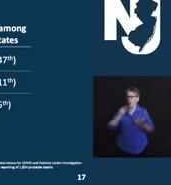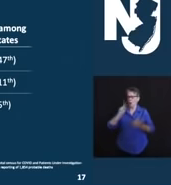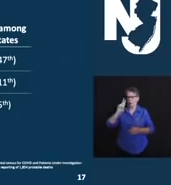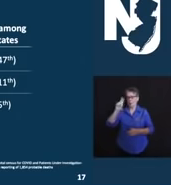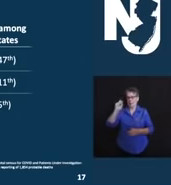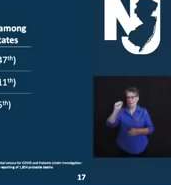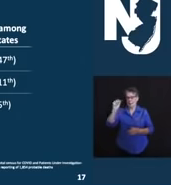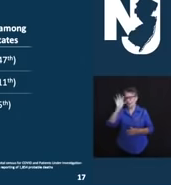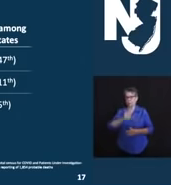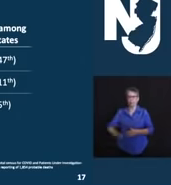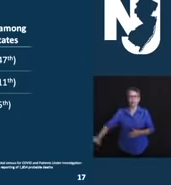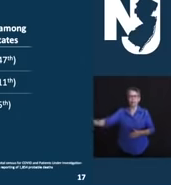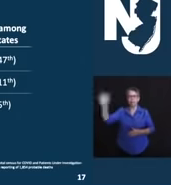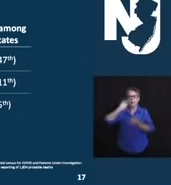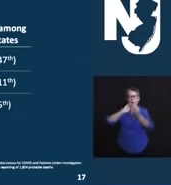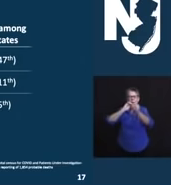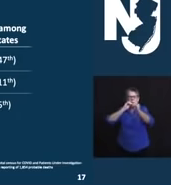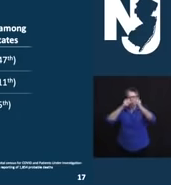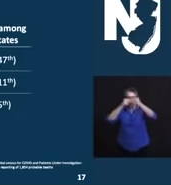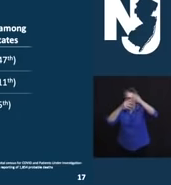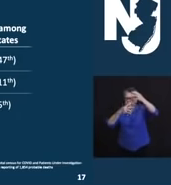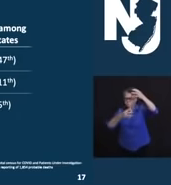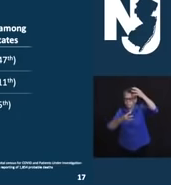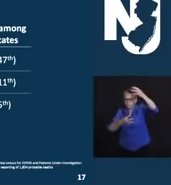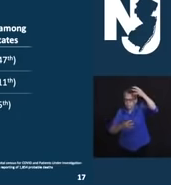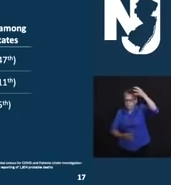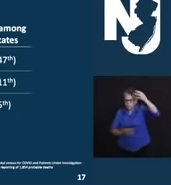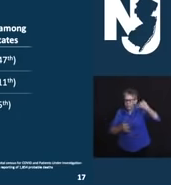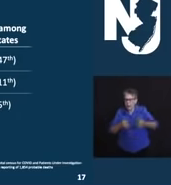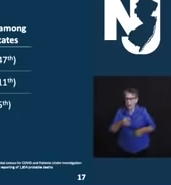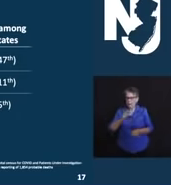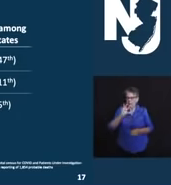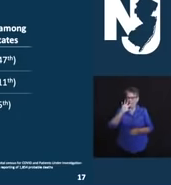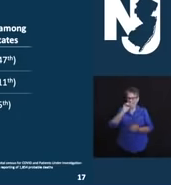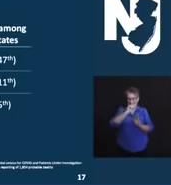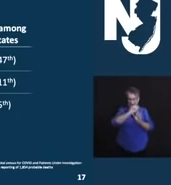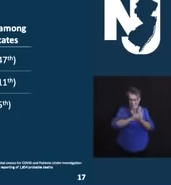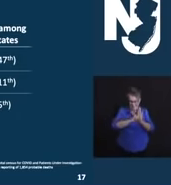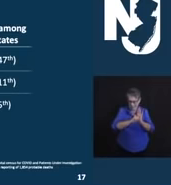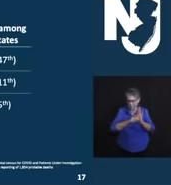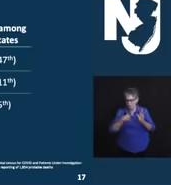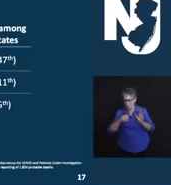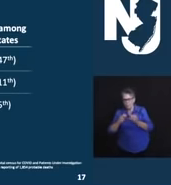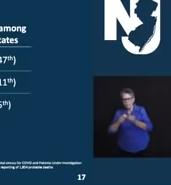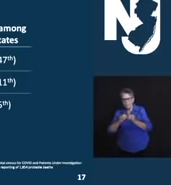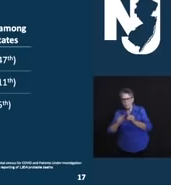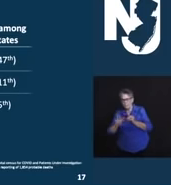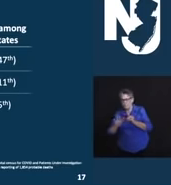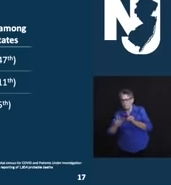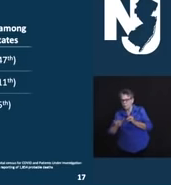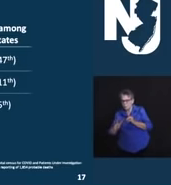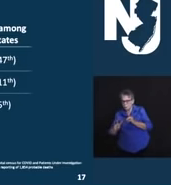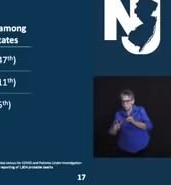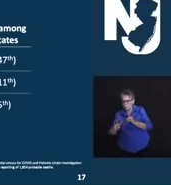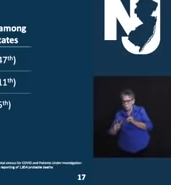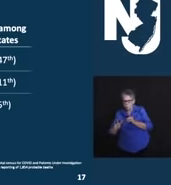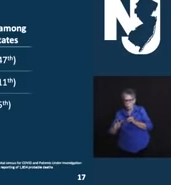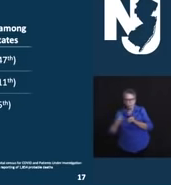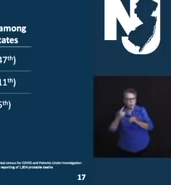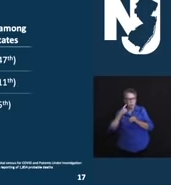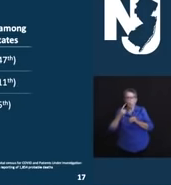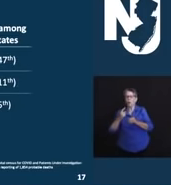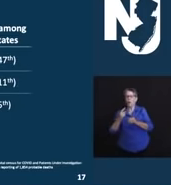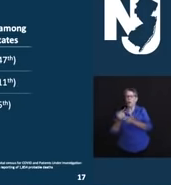42 out of 50 is not a bad place and a lot better than we used to be. There's no reason for us not to be 50 out of